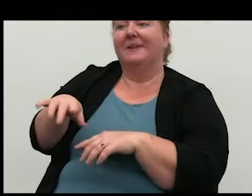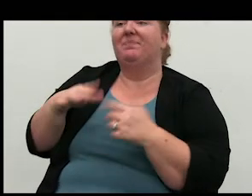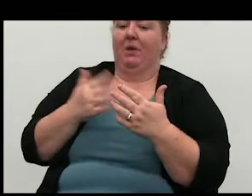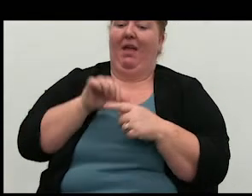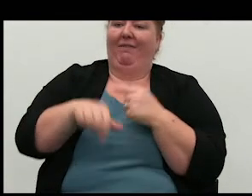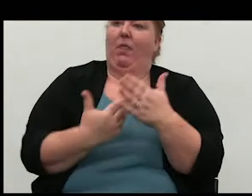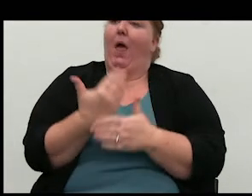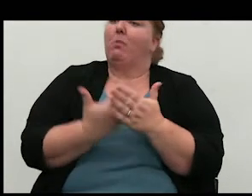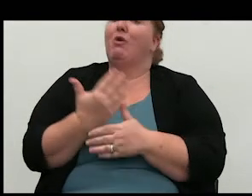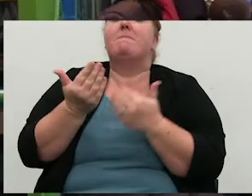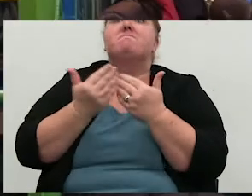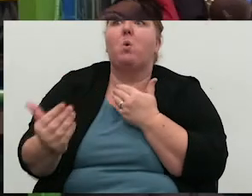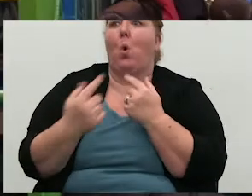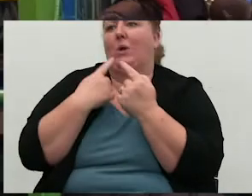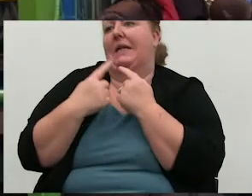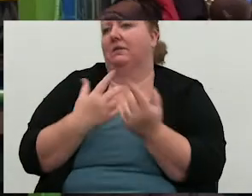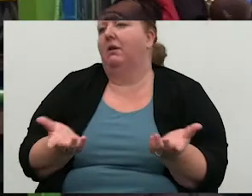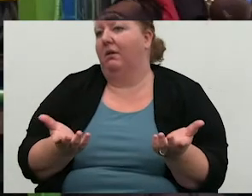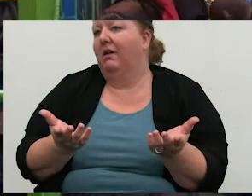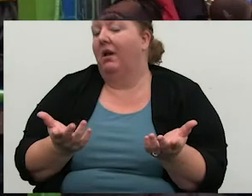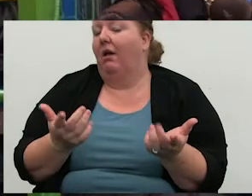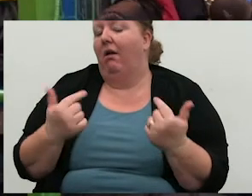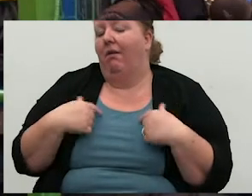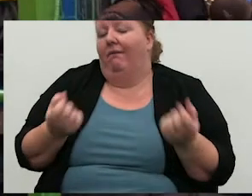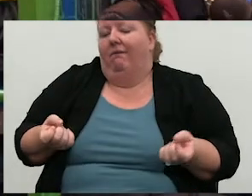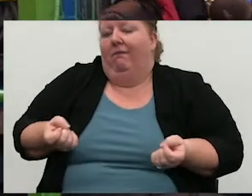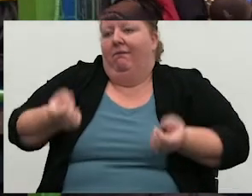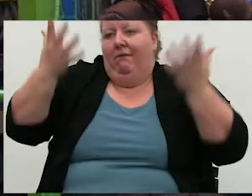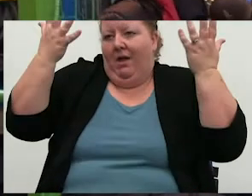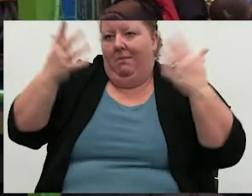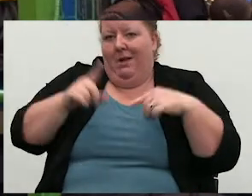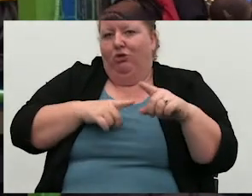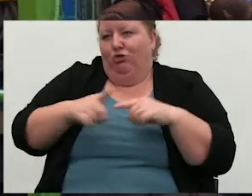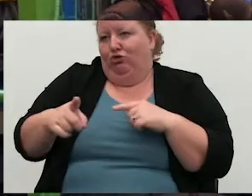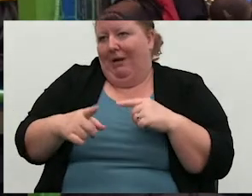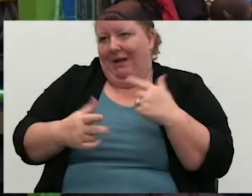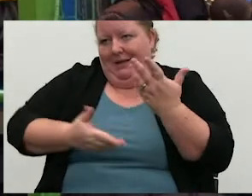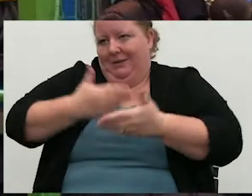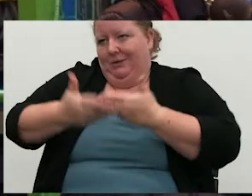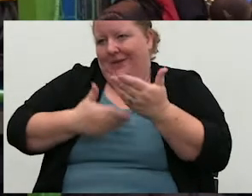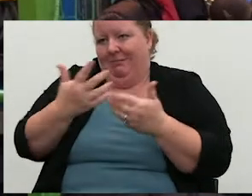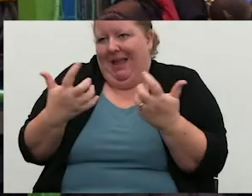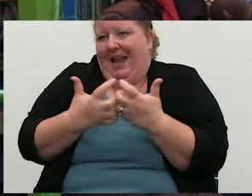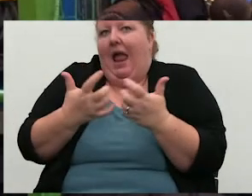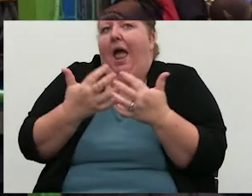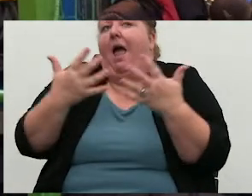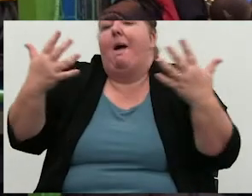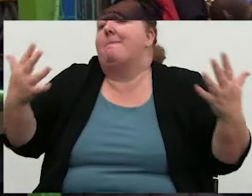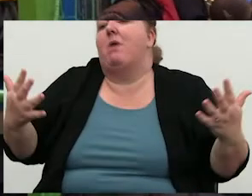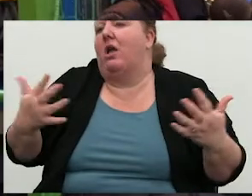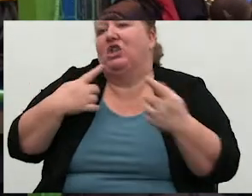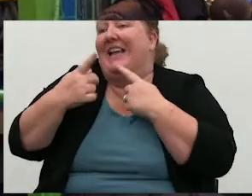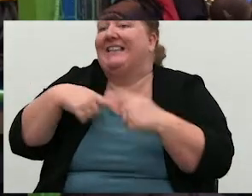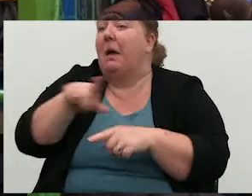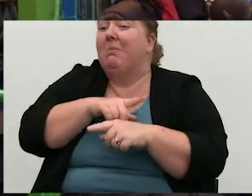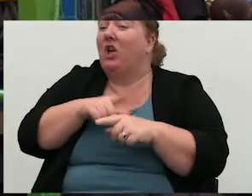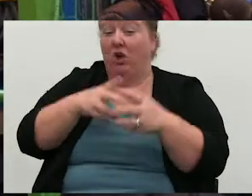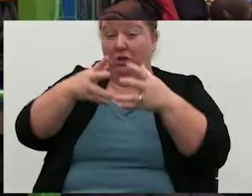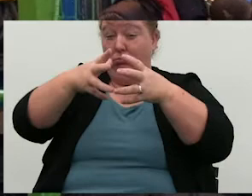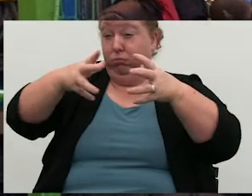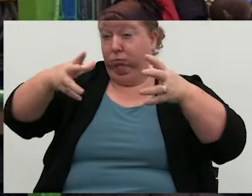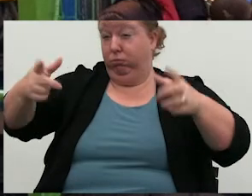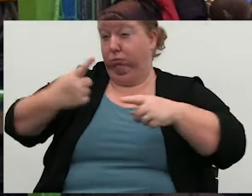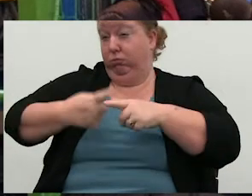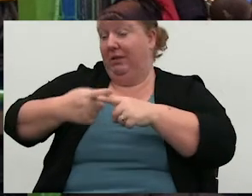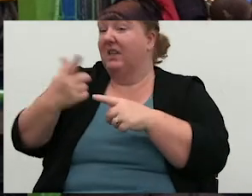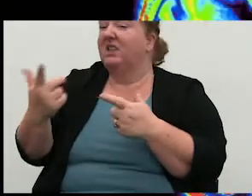have more. I've given up trying to say how much data there is because it's expanding so fast, it just goes